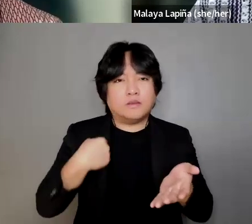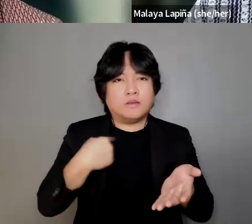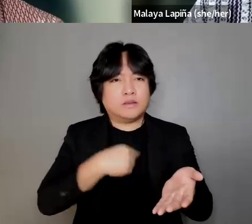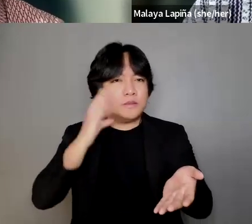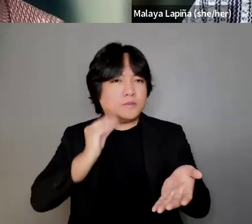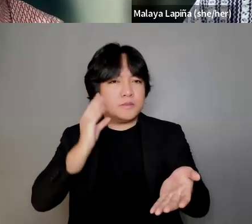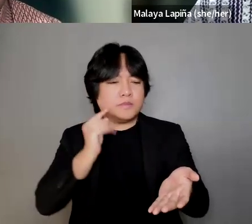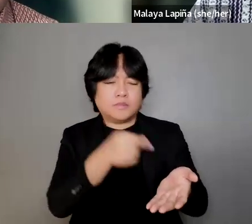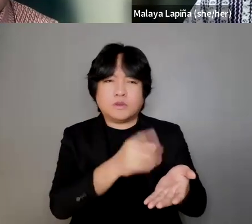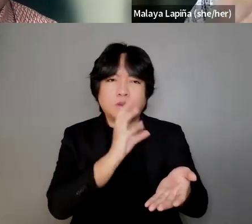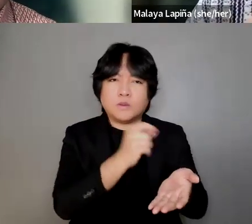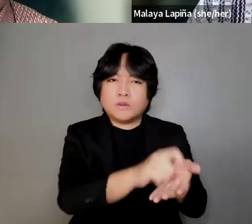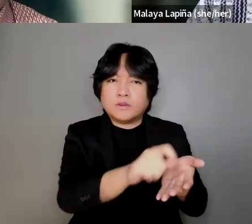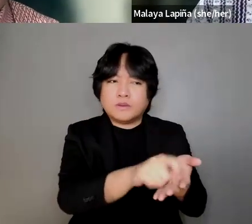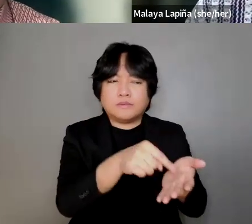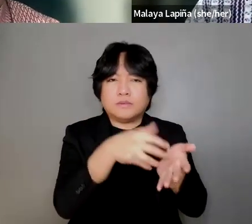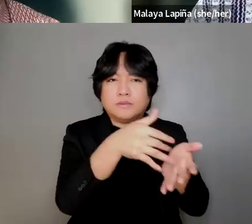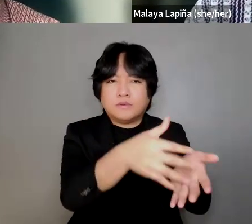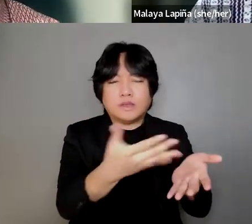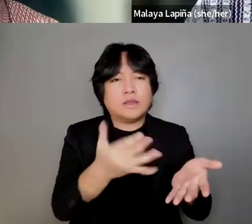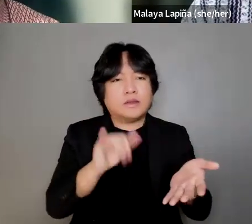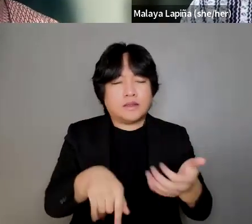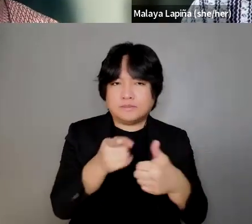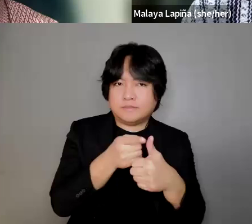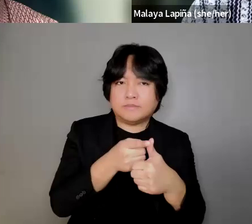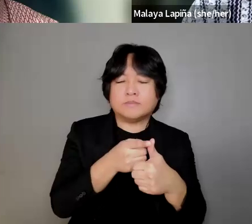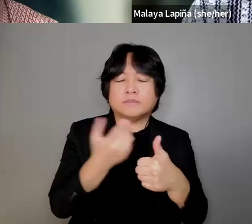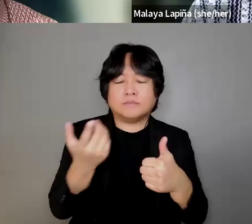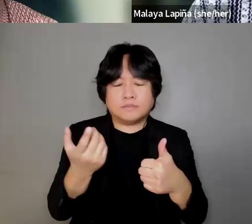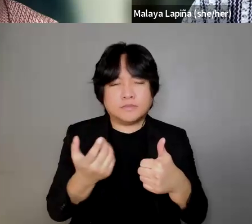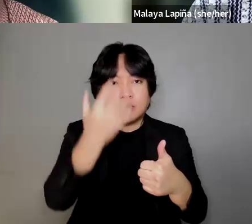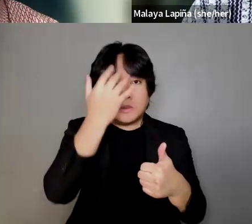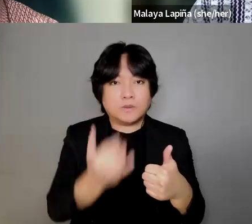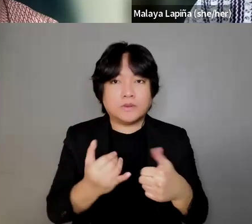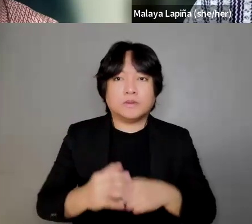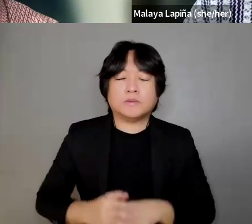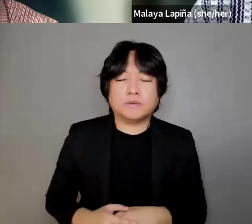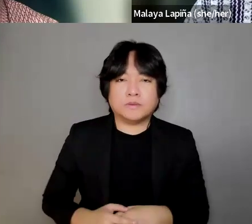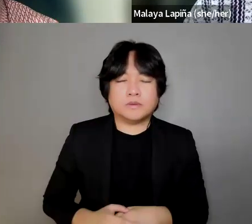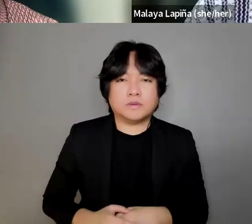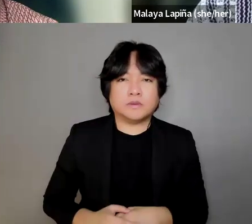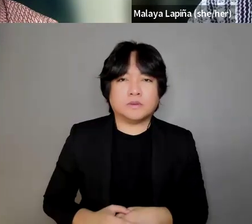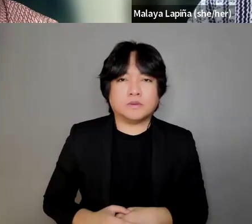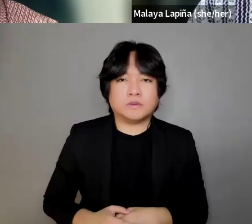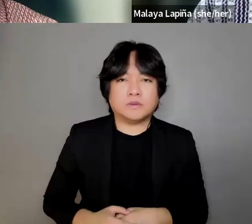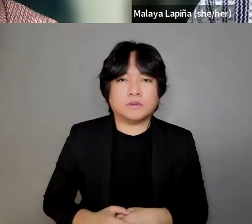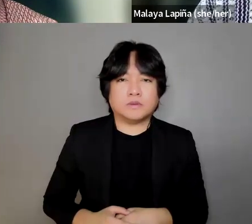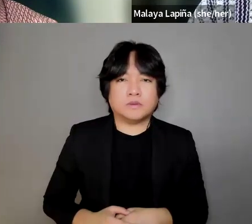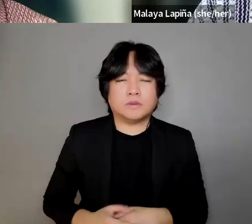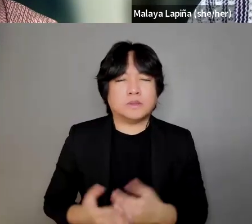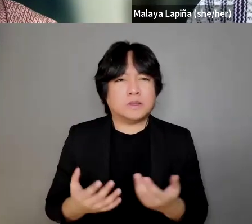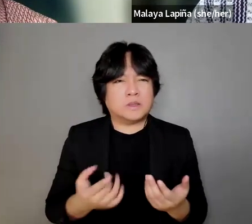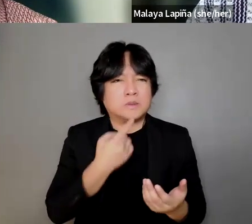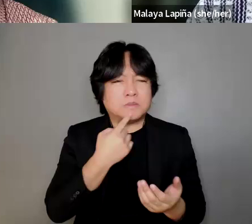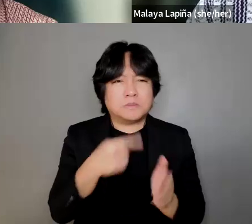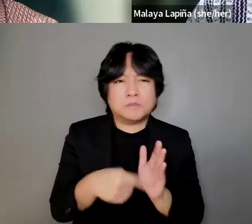yung unang question. So yun yung unang kailangang masagot. Because for me, no, magkakaroon lang, minsan kasi parang maraming